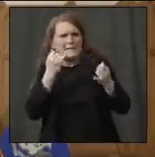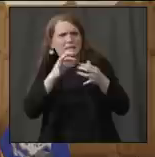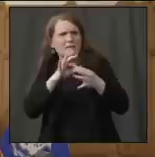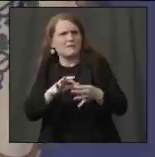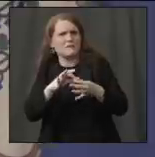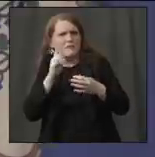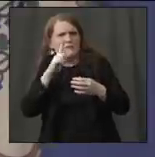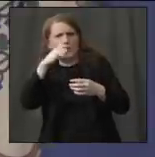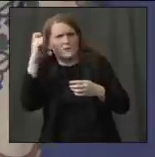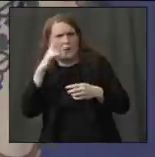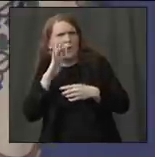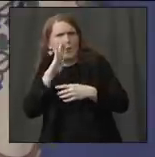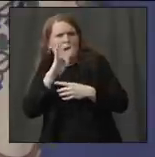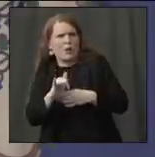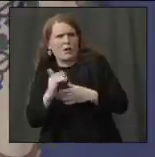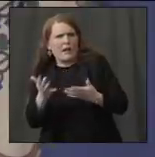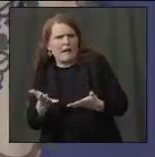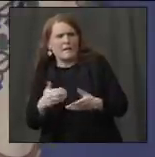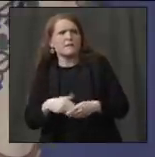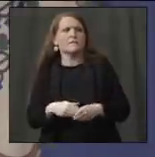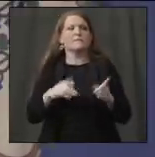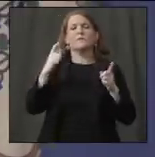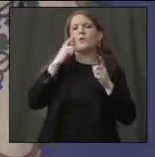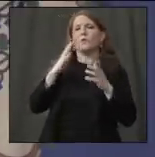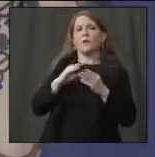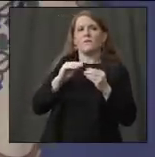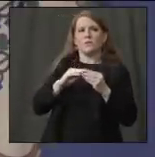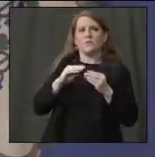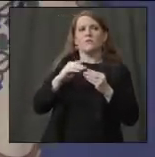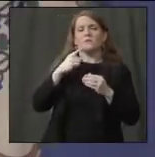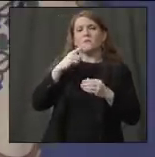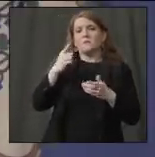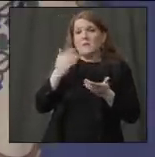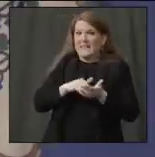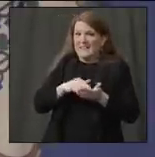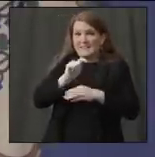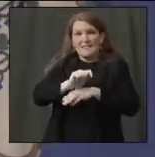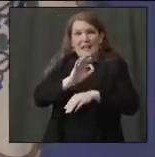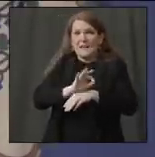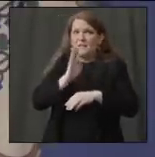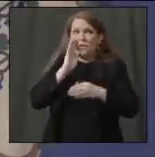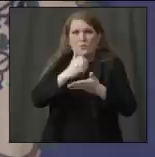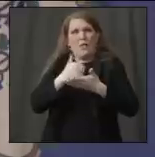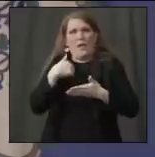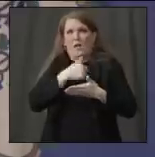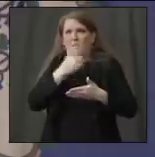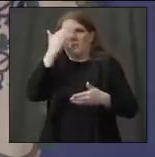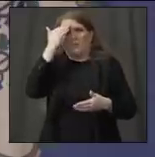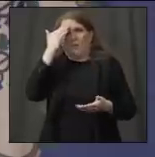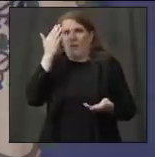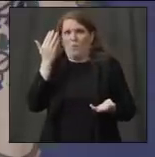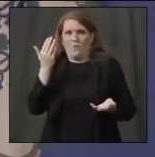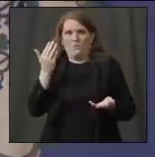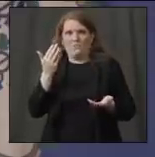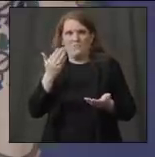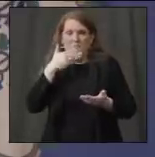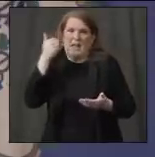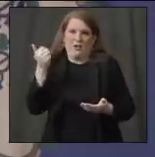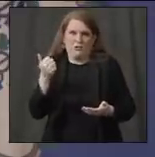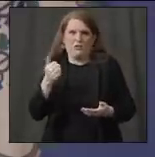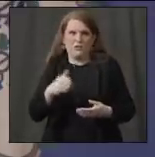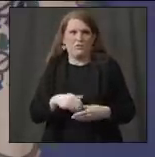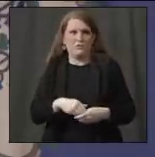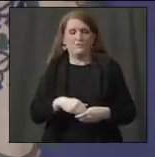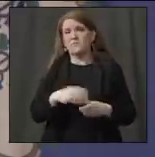Well, again, the task force will give us the best ideas in terms of big events. Let's say we had one on Saturday. We had pretty